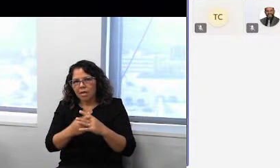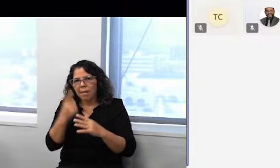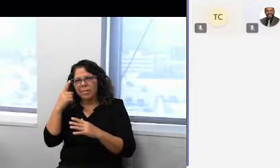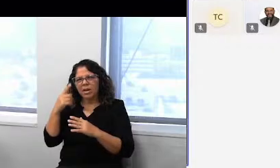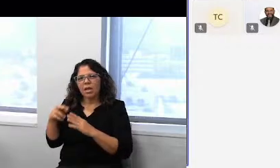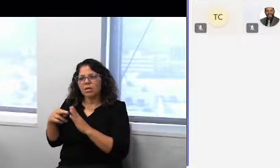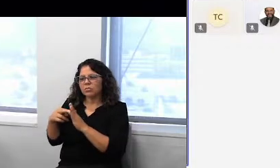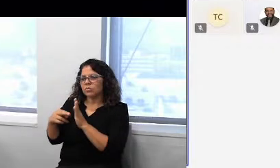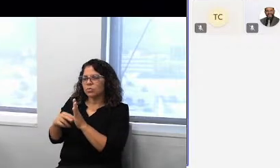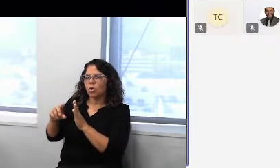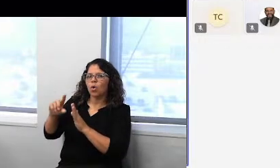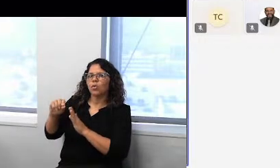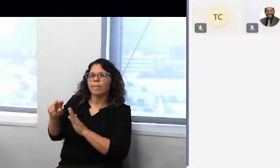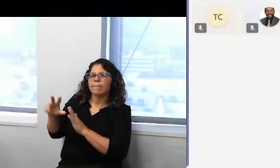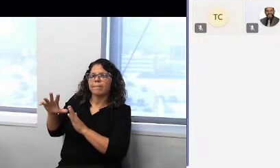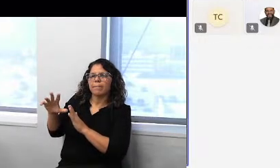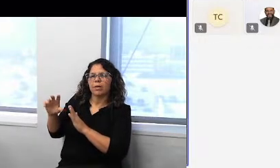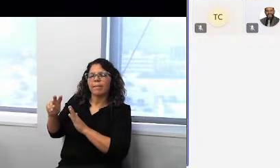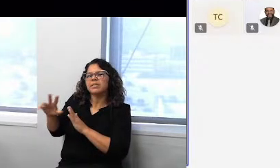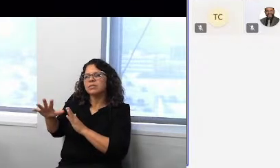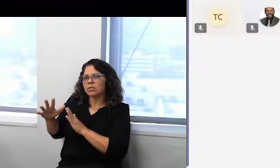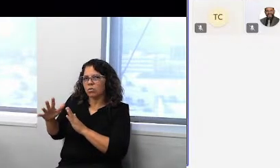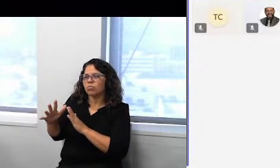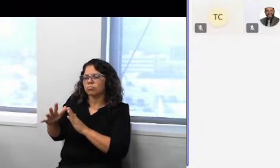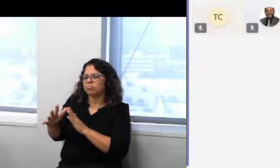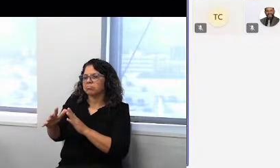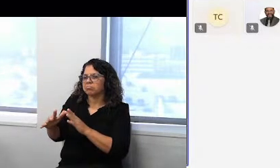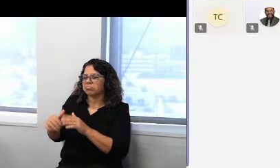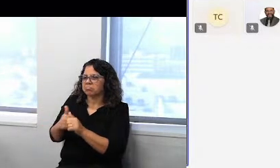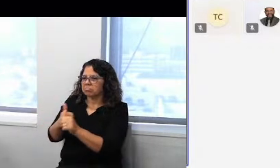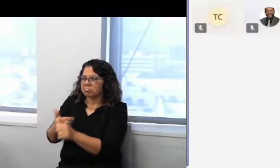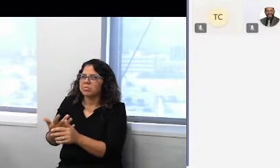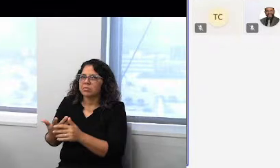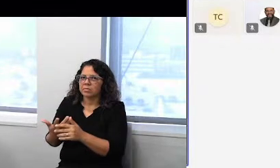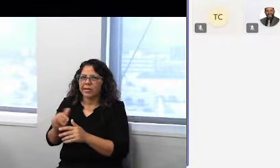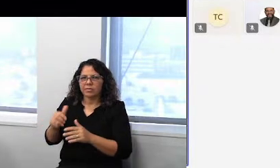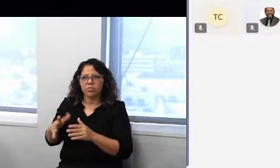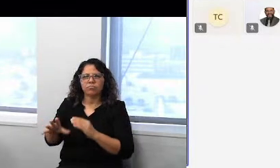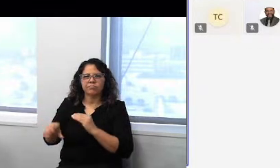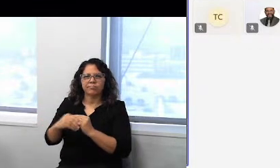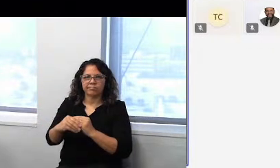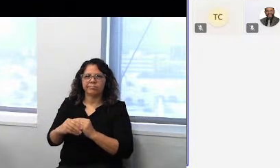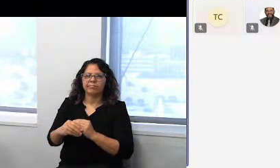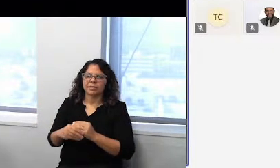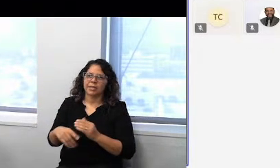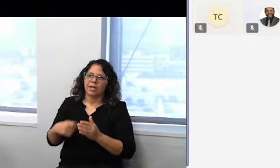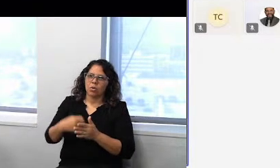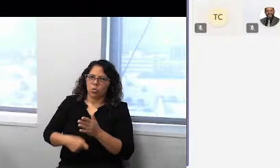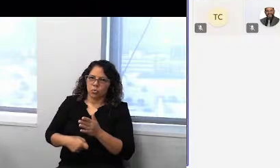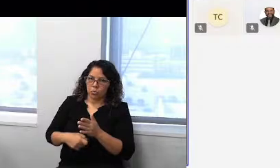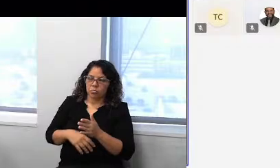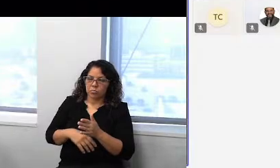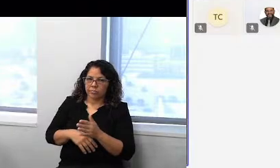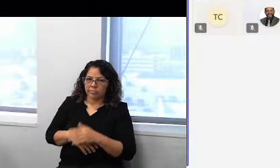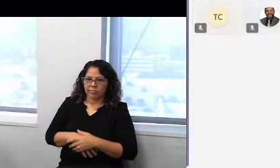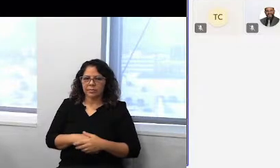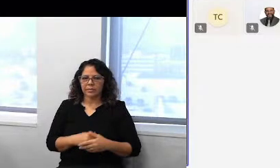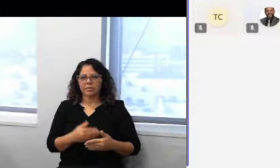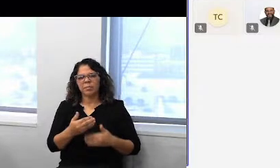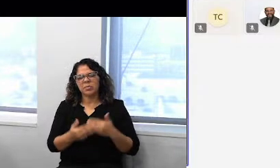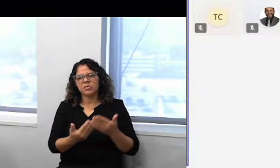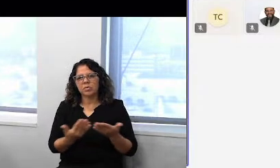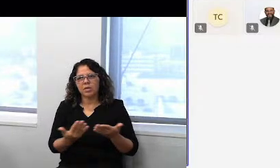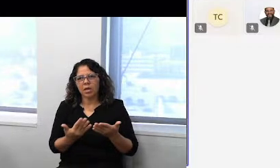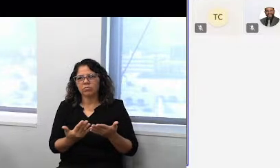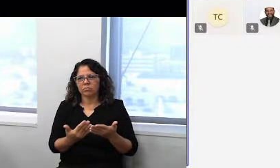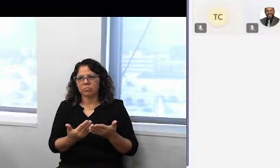correct? Yes. And examples of those costs would be the permitting process? Permitting process, right-of-way acquisition. I was going to give you the list, but